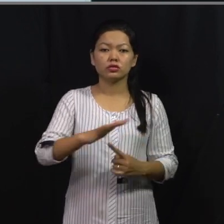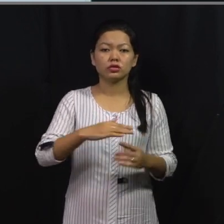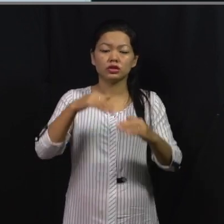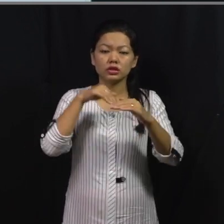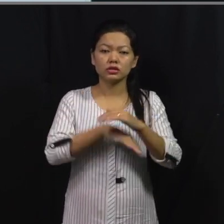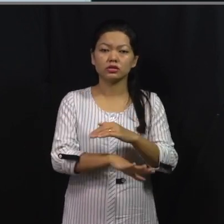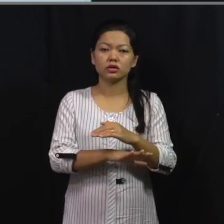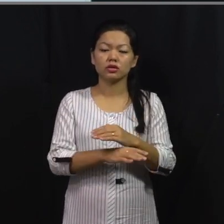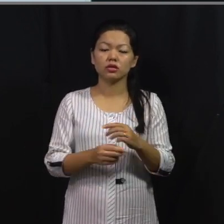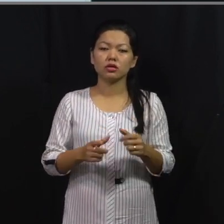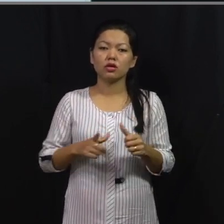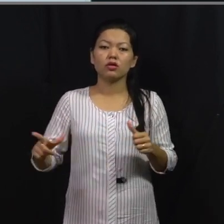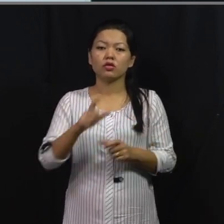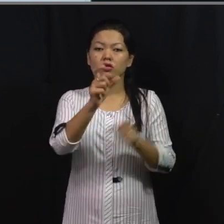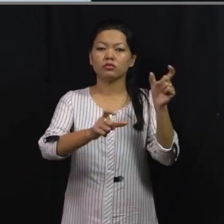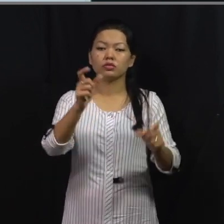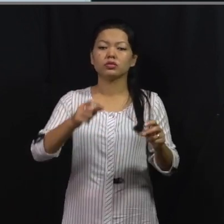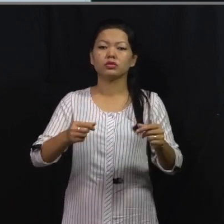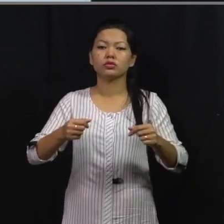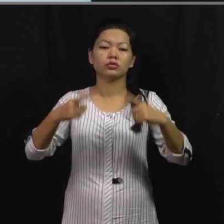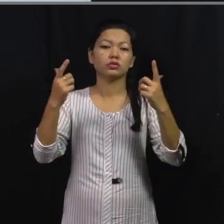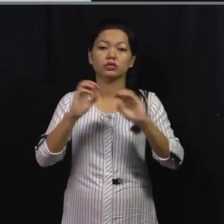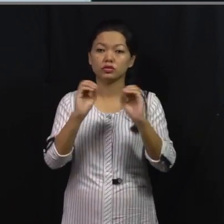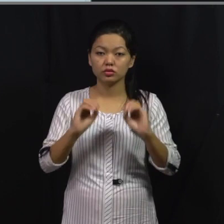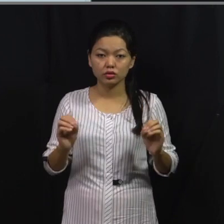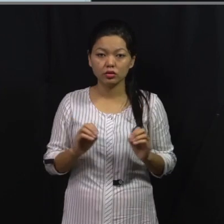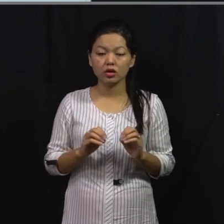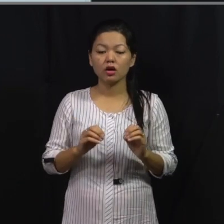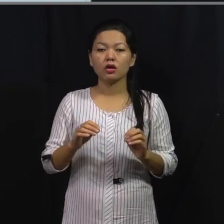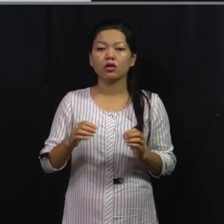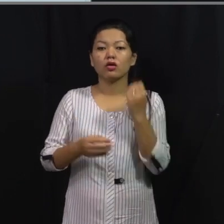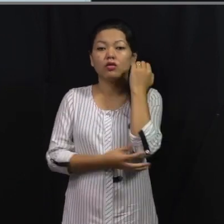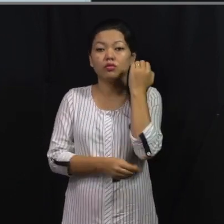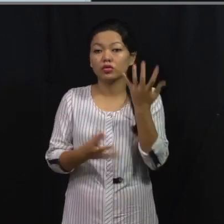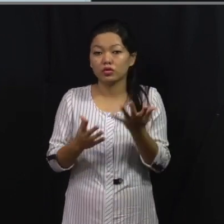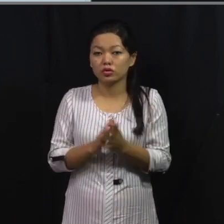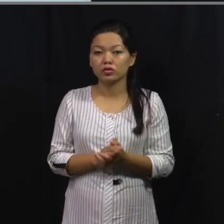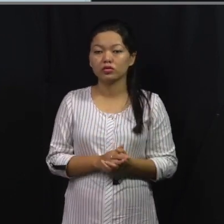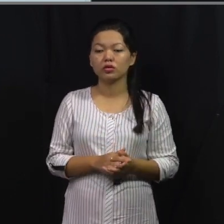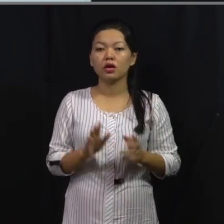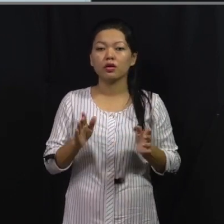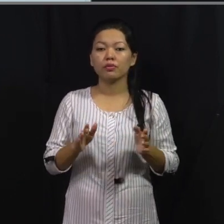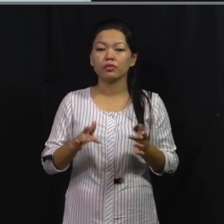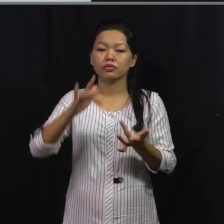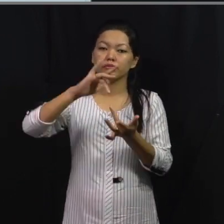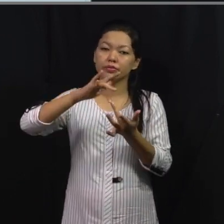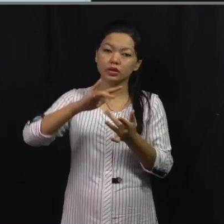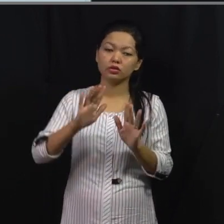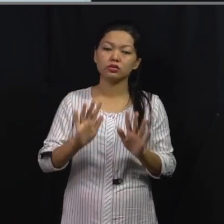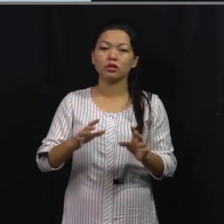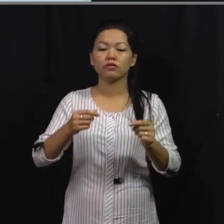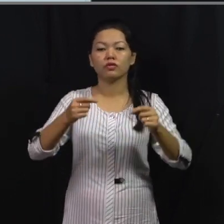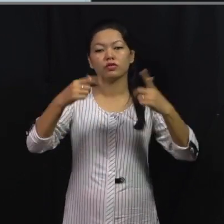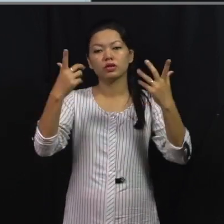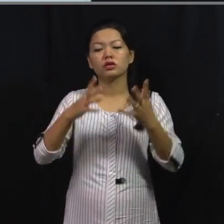same status. So that is the reason why, you know, most of them, they are in the somewhere in the middle, like the upper caste and the between the lower